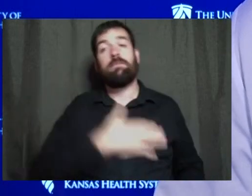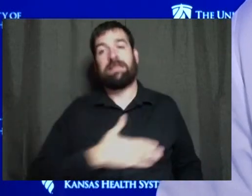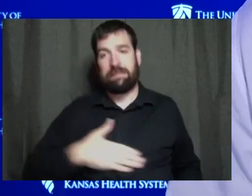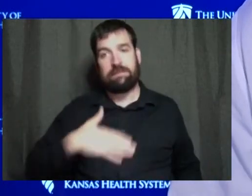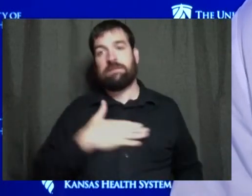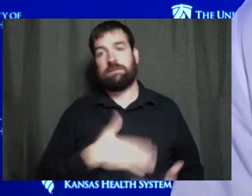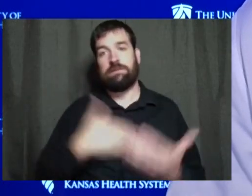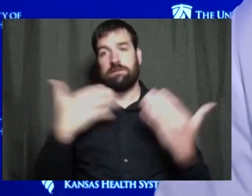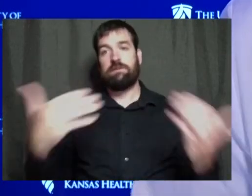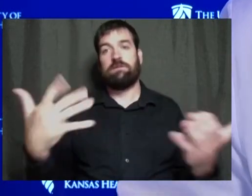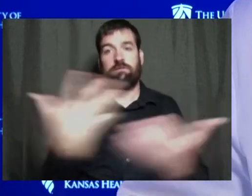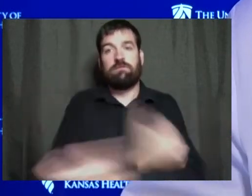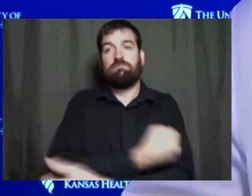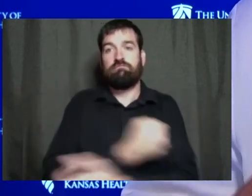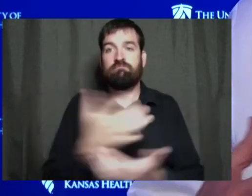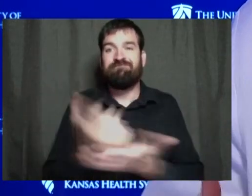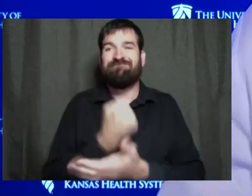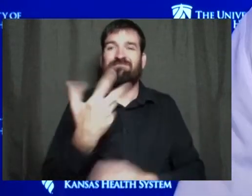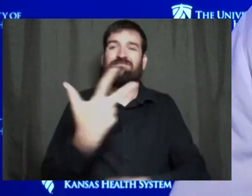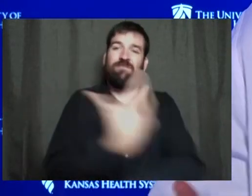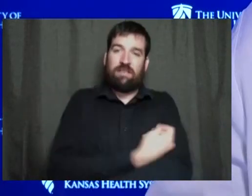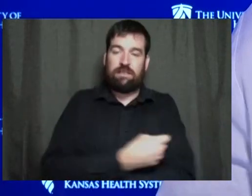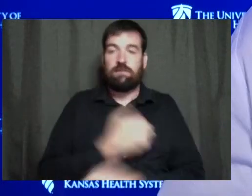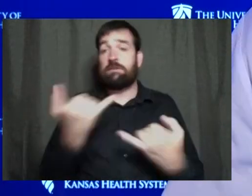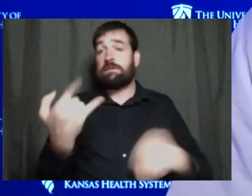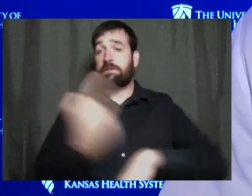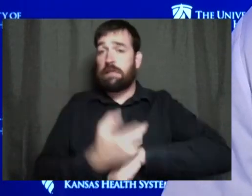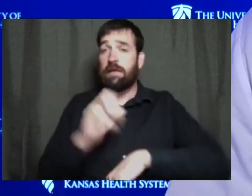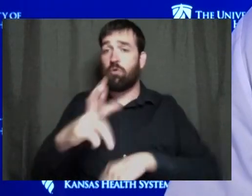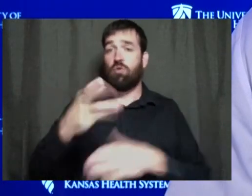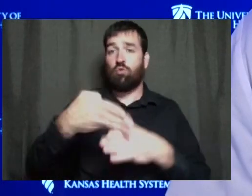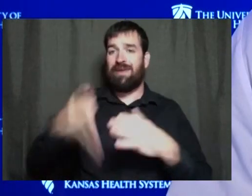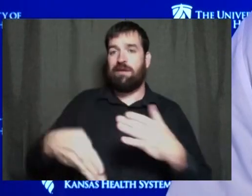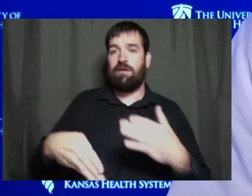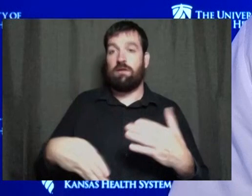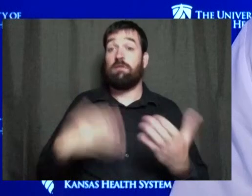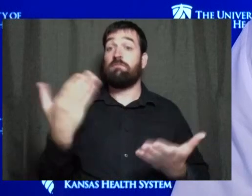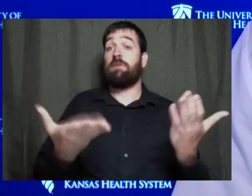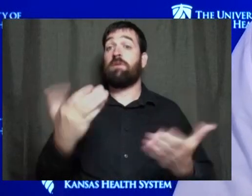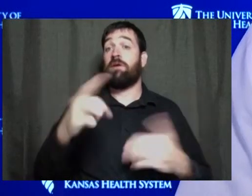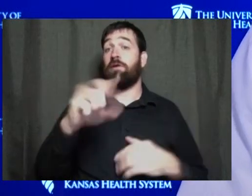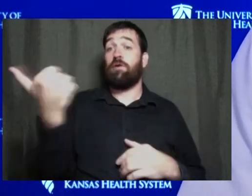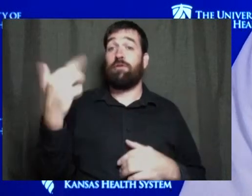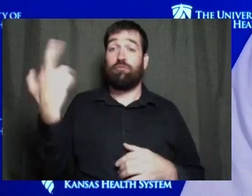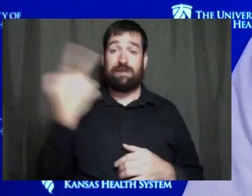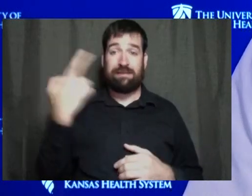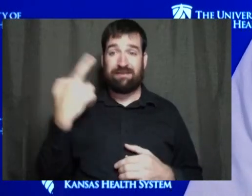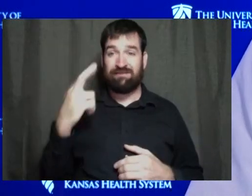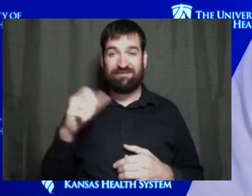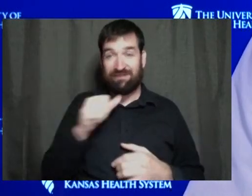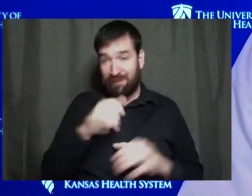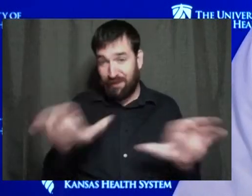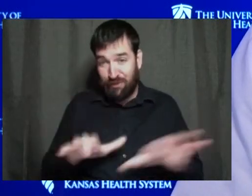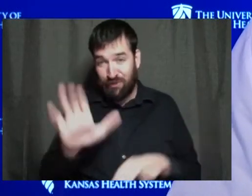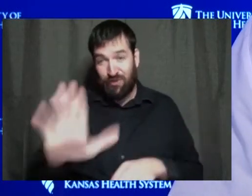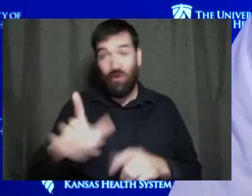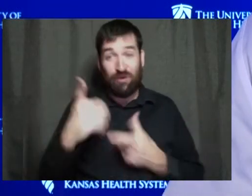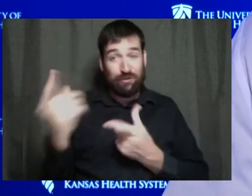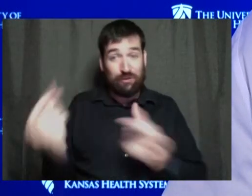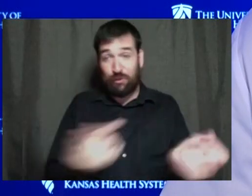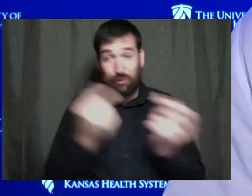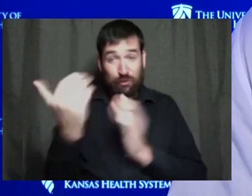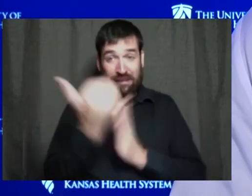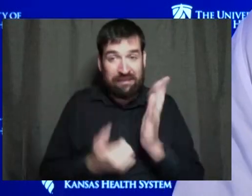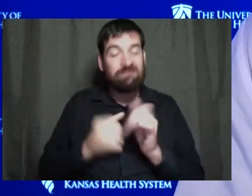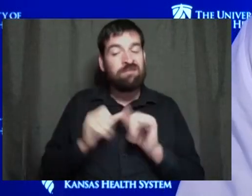vaccinated today or this weekend. That'll give you another reason maybe to not have to do your honey-do list, and you can stay in and recover,